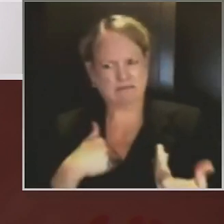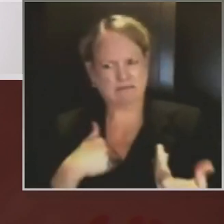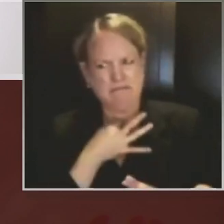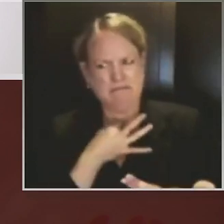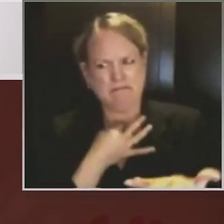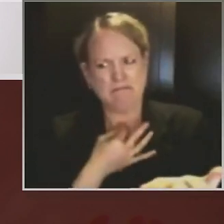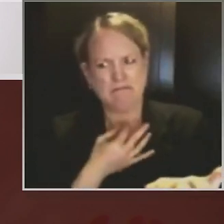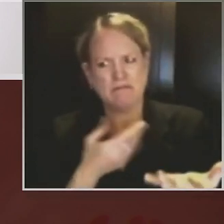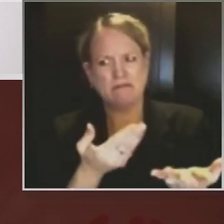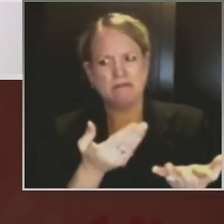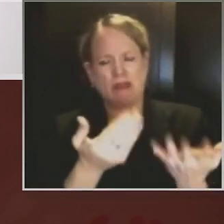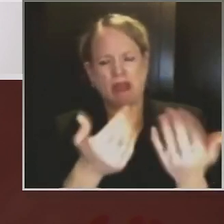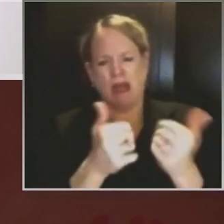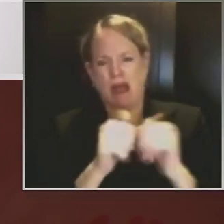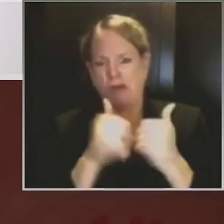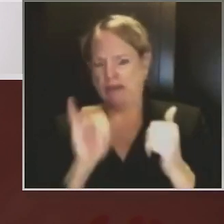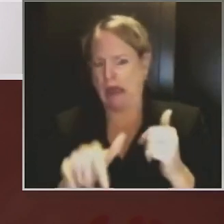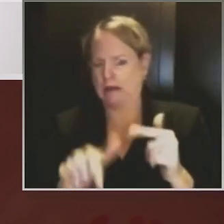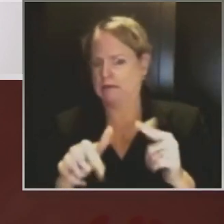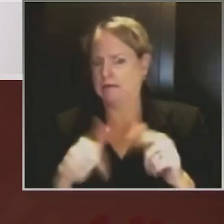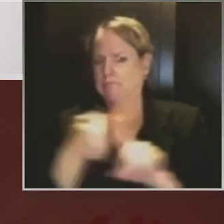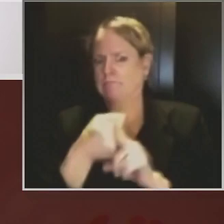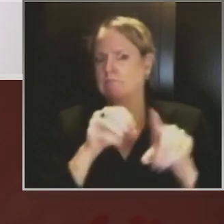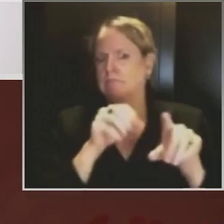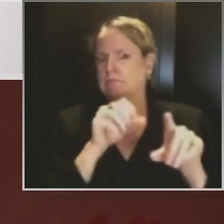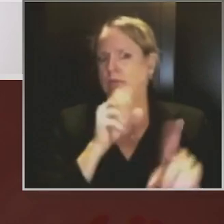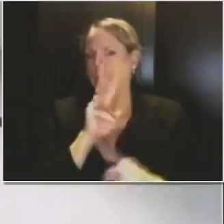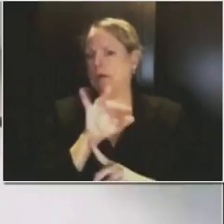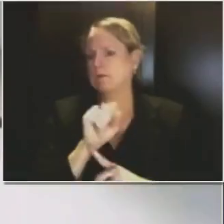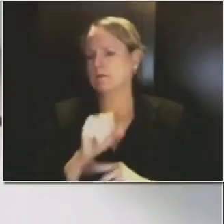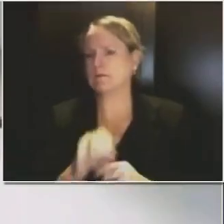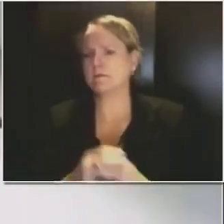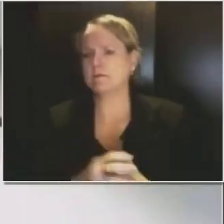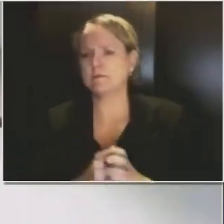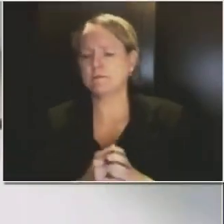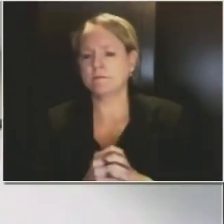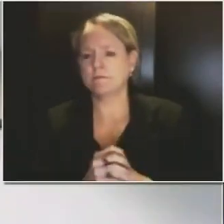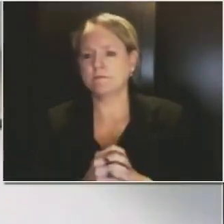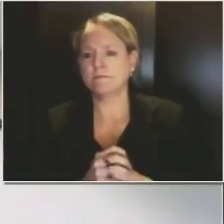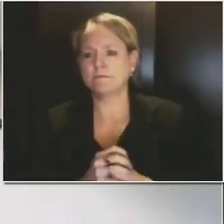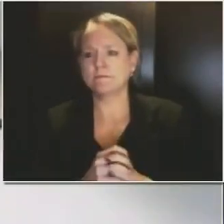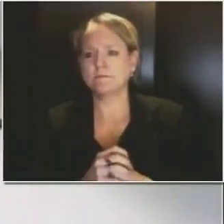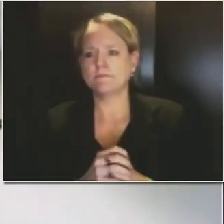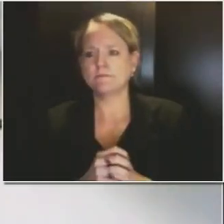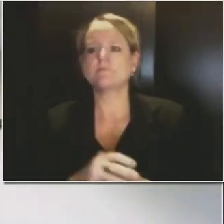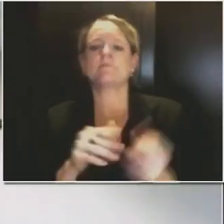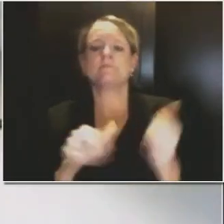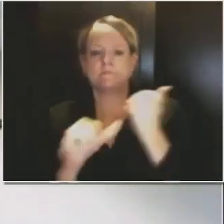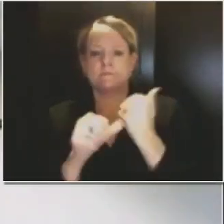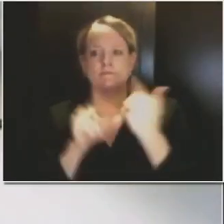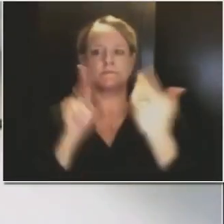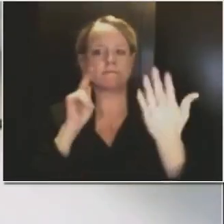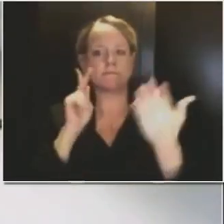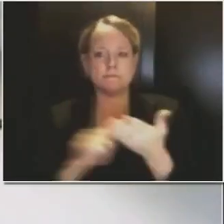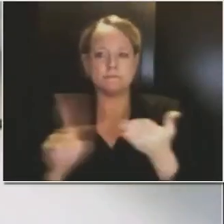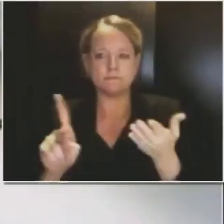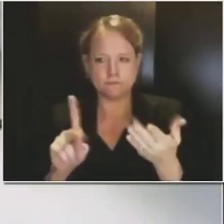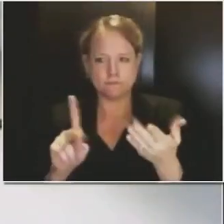labs, including the news you've just reported from Advocate Aurora, are having challenges with getting adequate